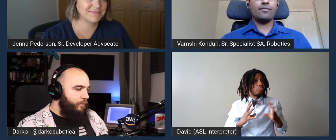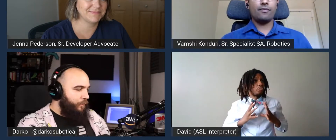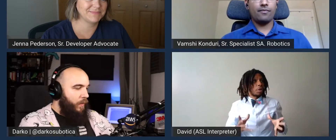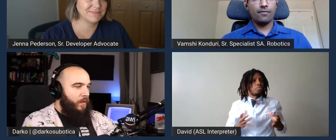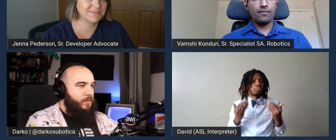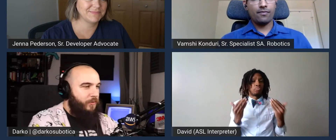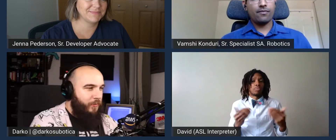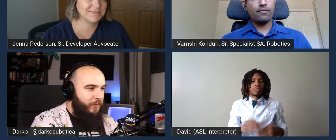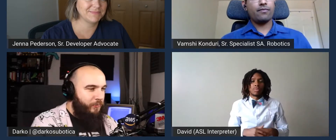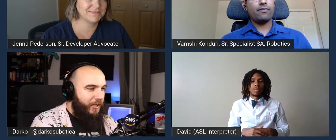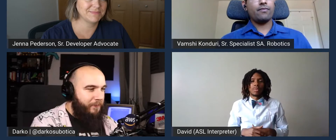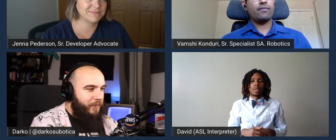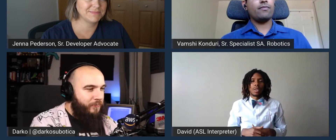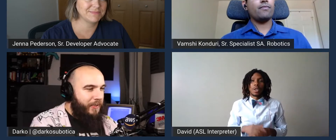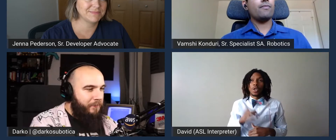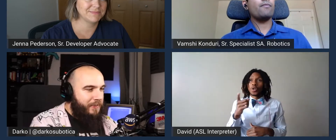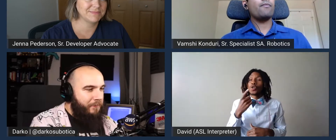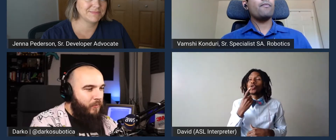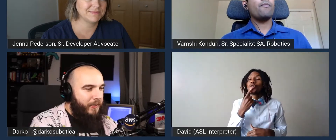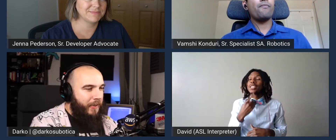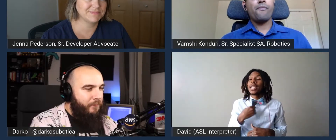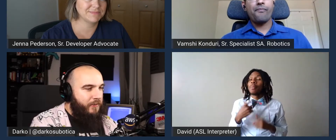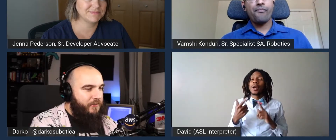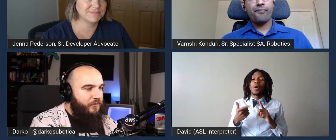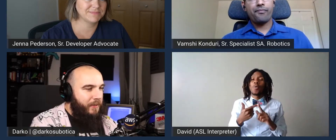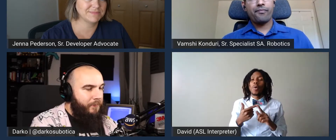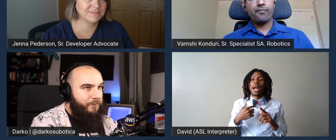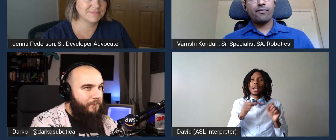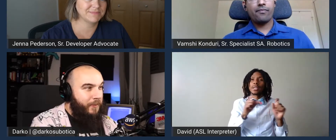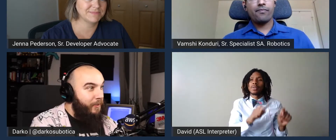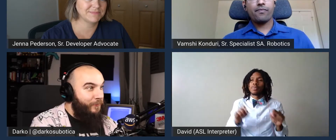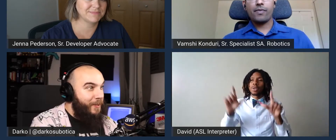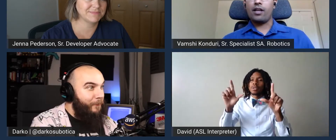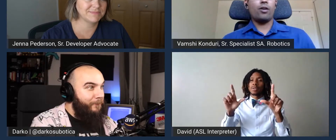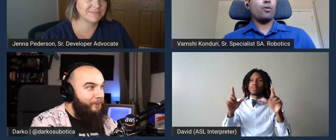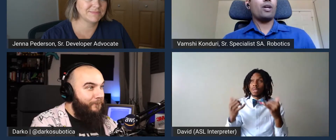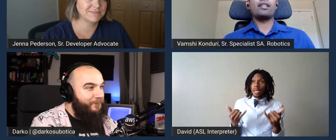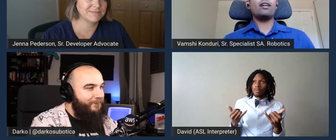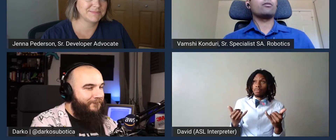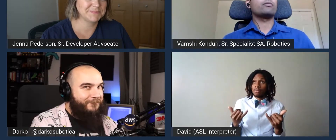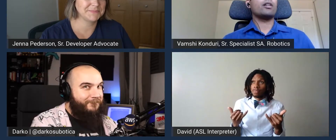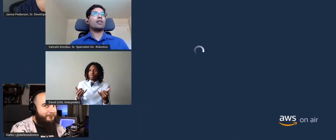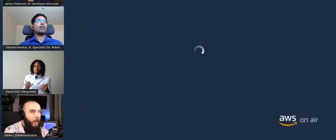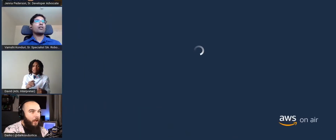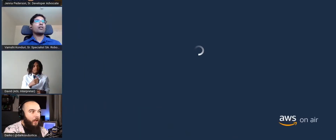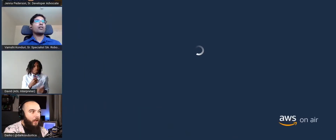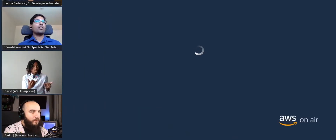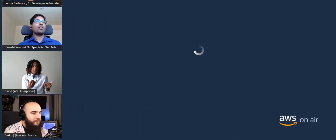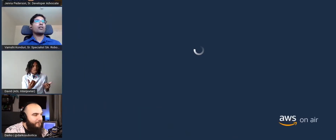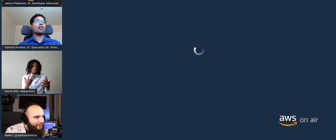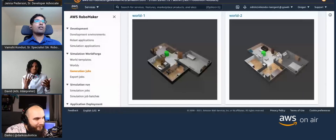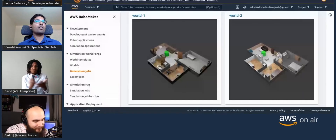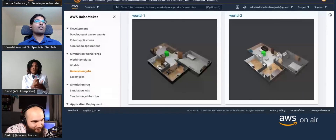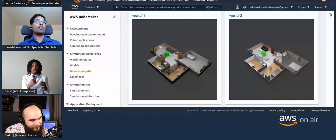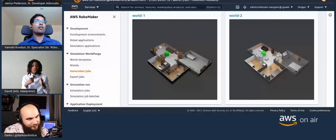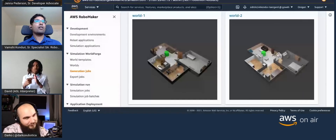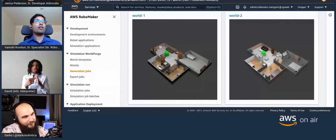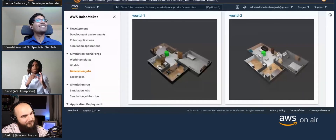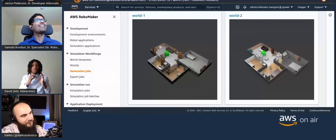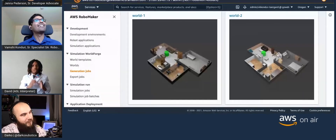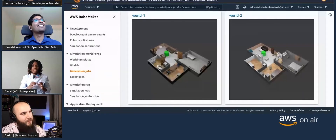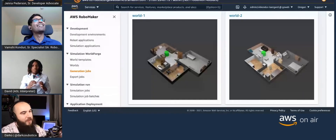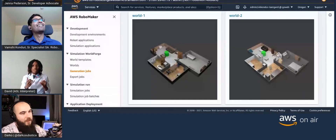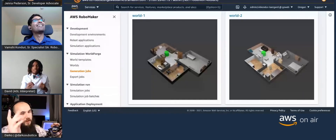Okay. So you tell me when can I bring the screen up? Can I do it now? Right now. I mean, we can show the customer how I set it